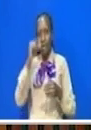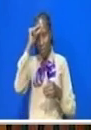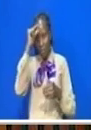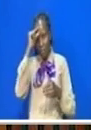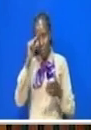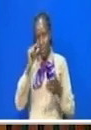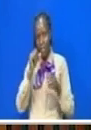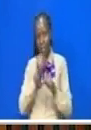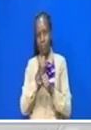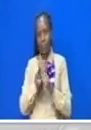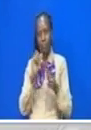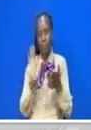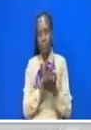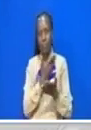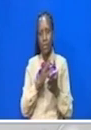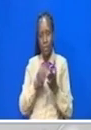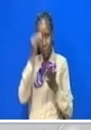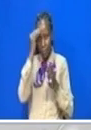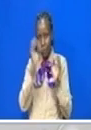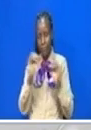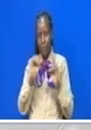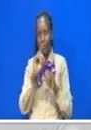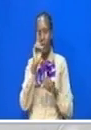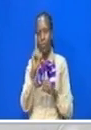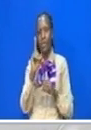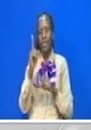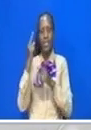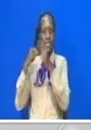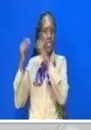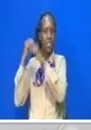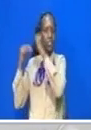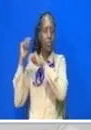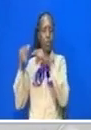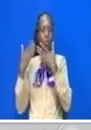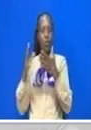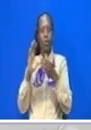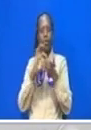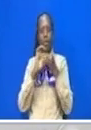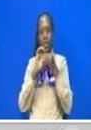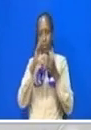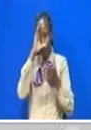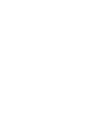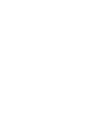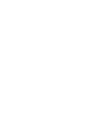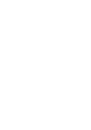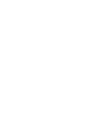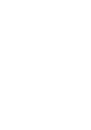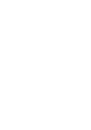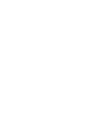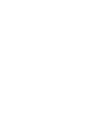eradicate illiteracy is traditional or cultural beliefs in some Kenyan communities.